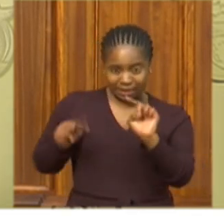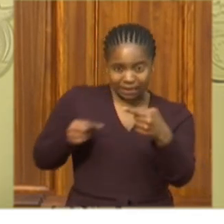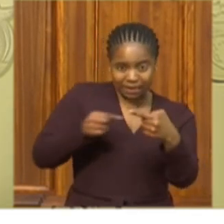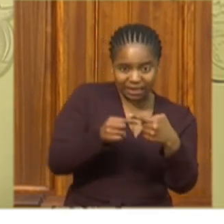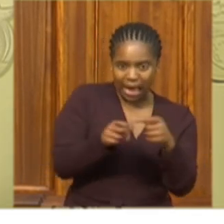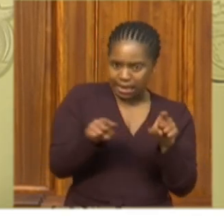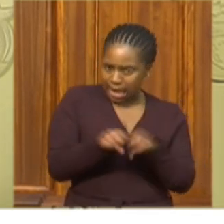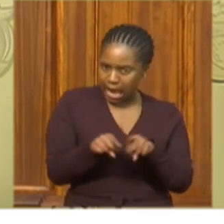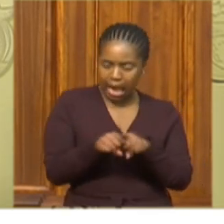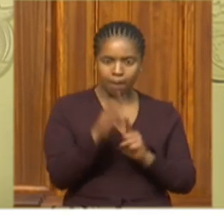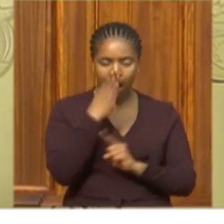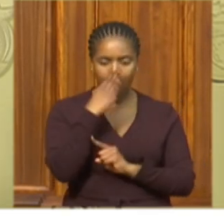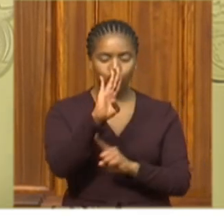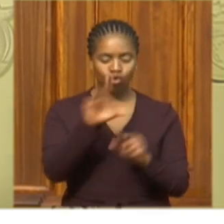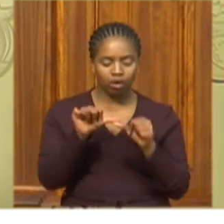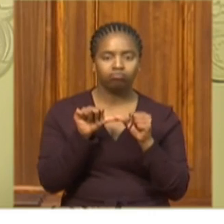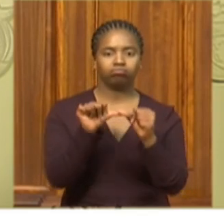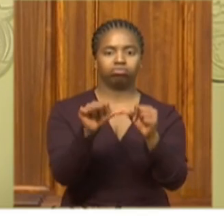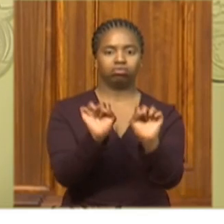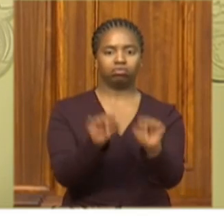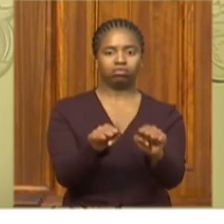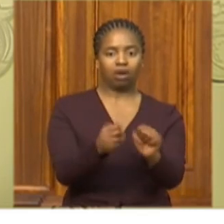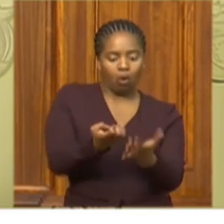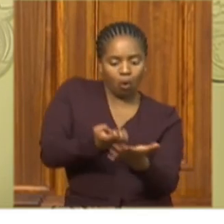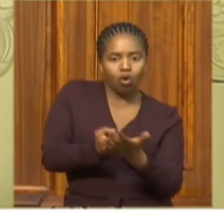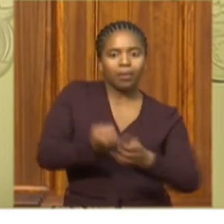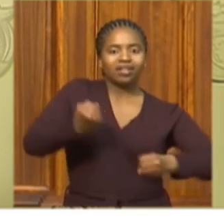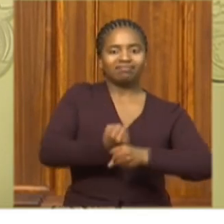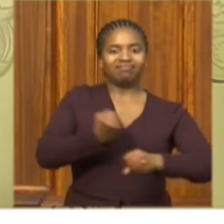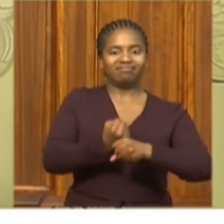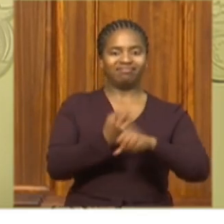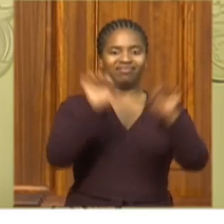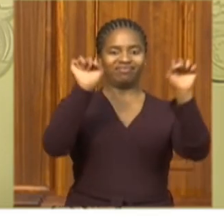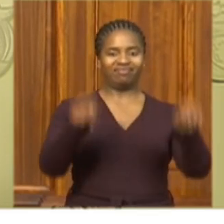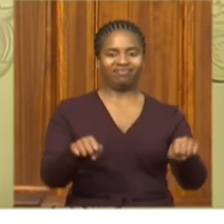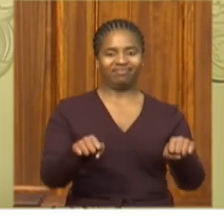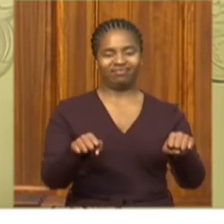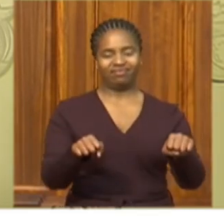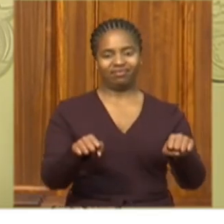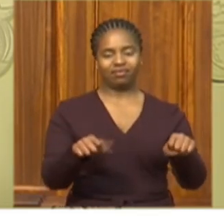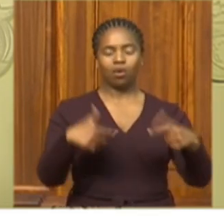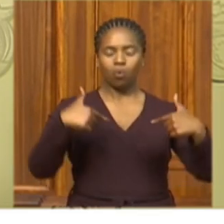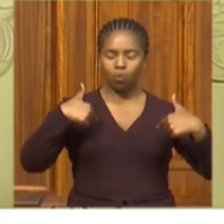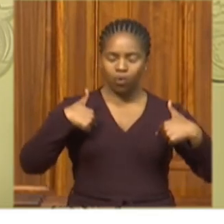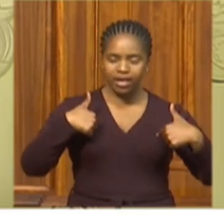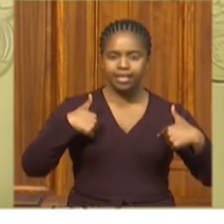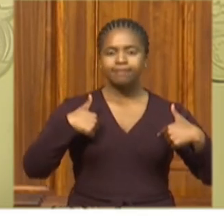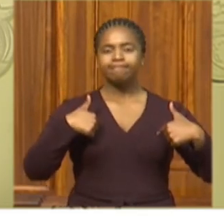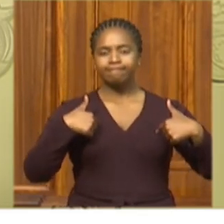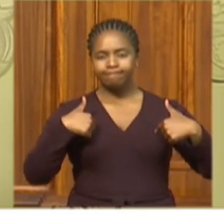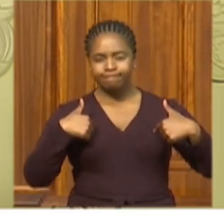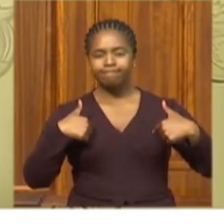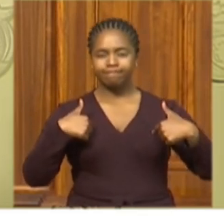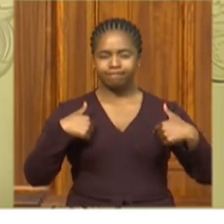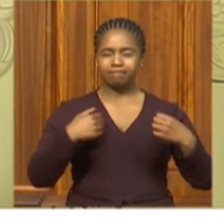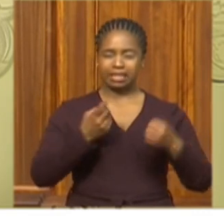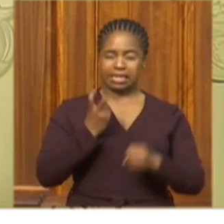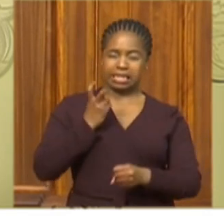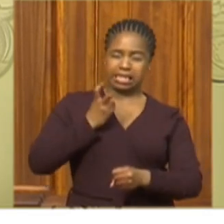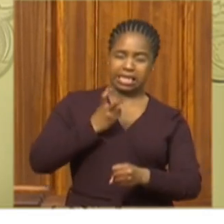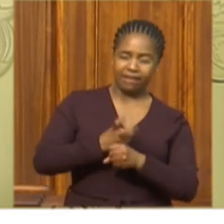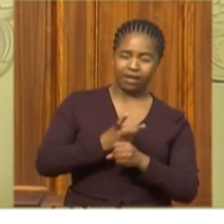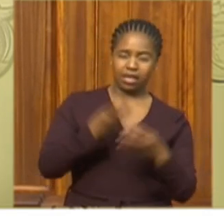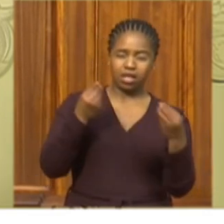pandemic to the economic recovery effort. We are weathering a long and difficult